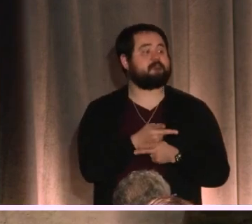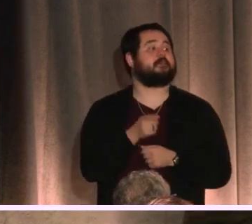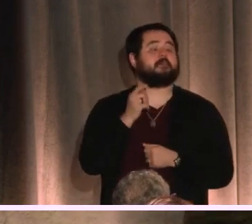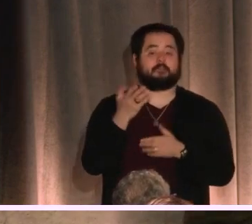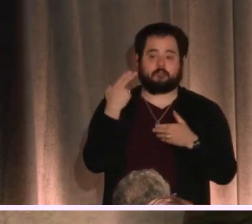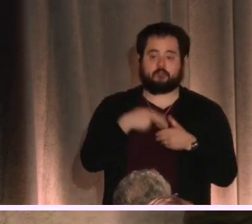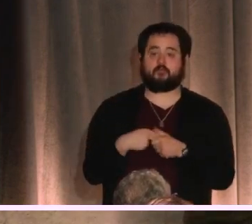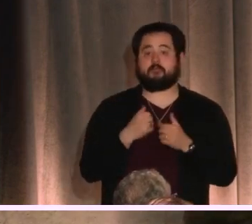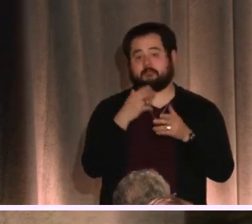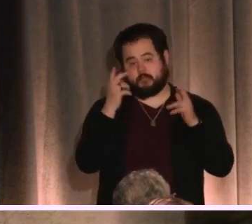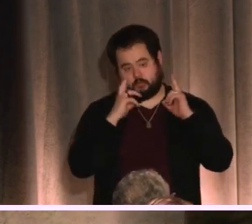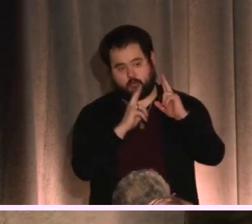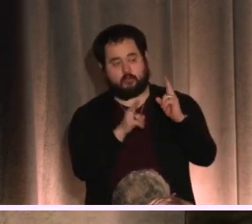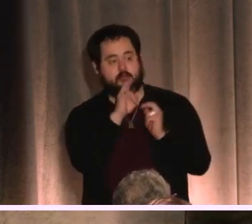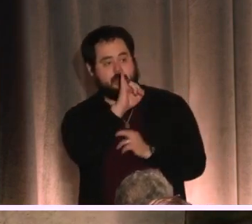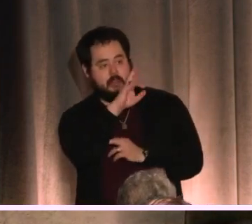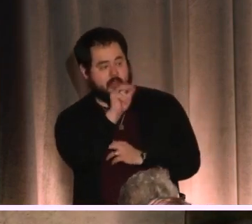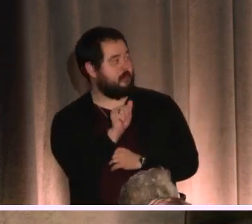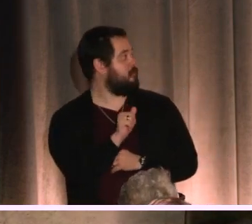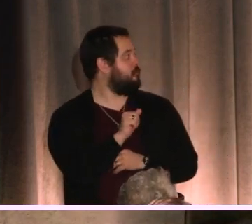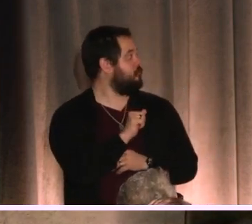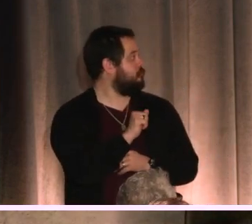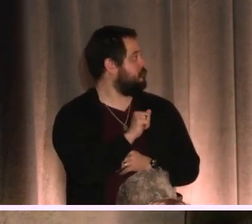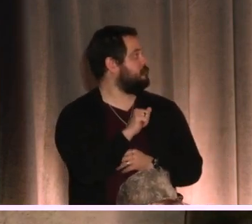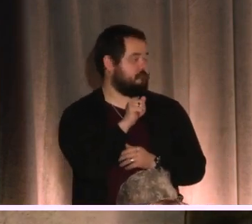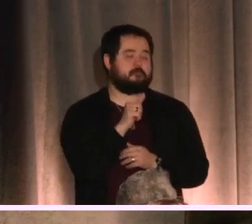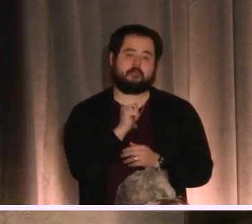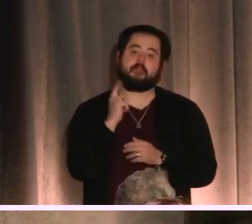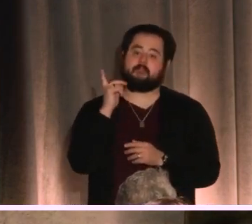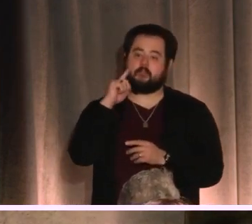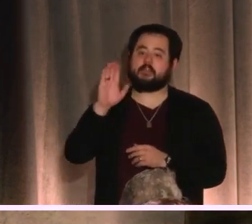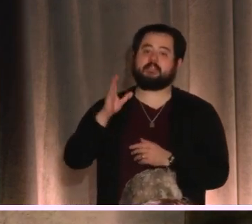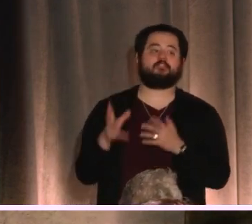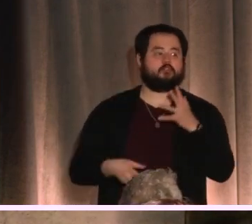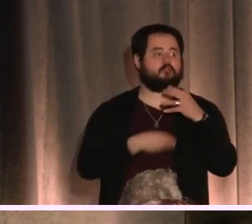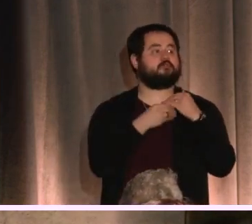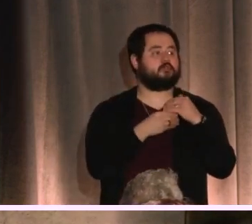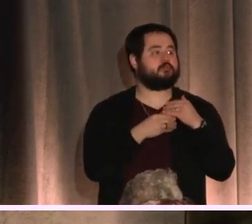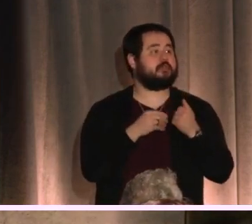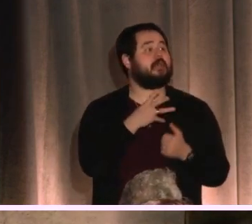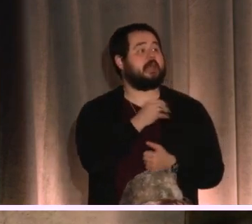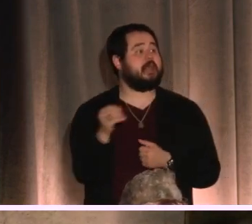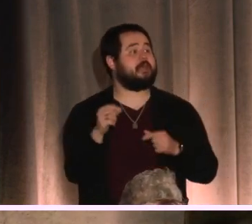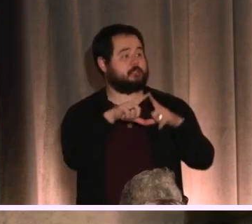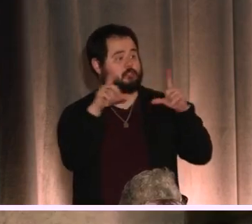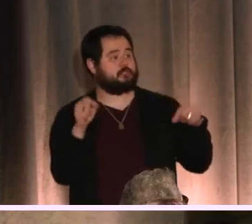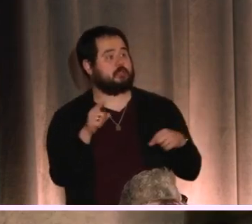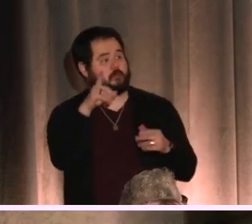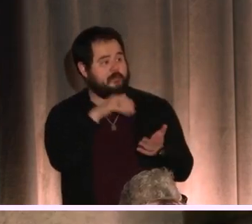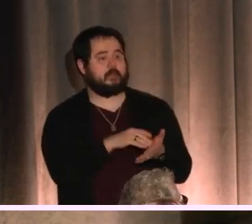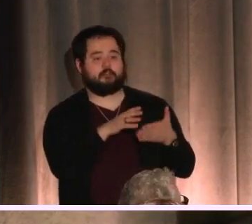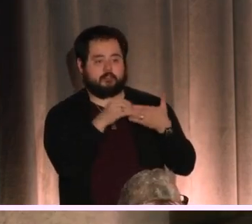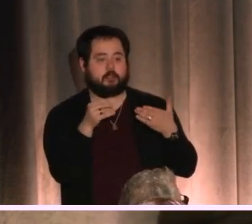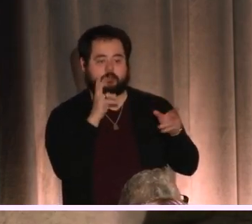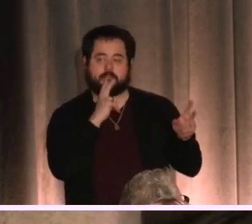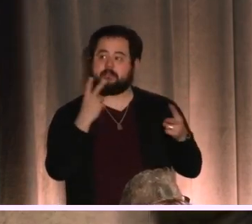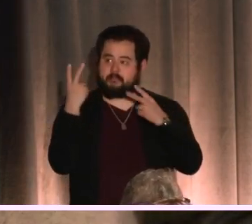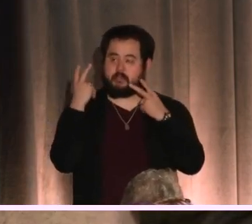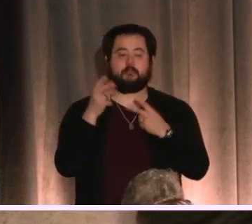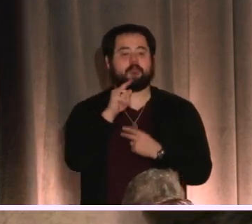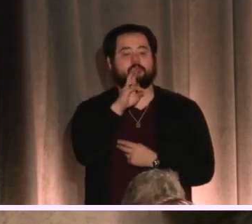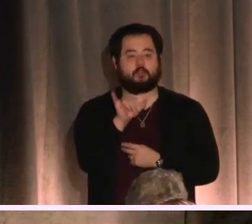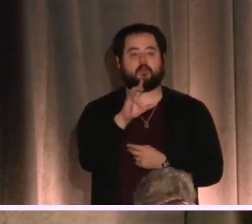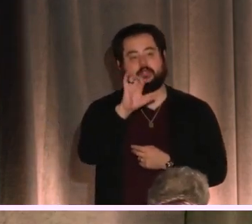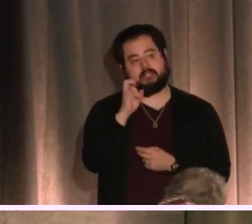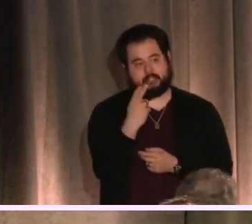contributions to advocacy and community as he accepts this award, along with a check for $1,000 in memory of Tony Leach. Way